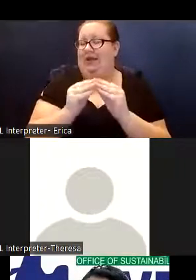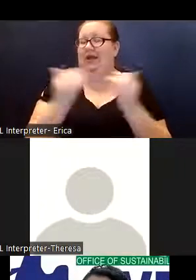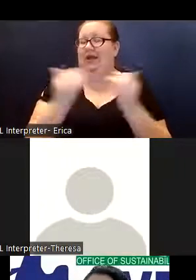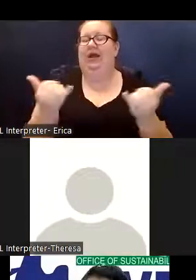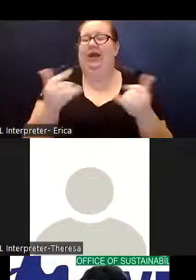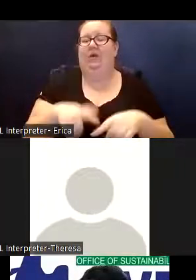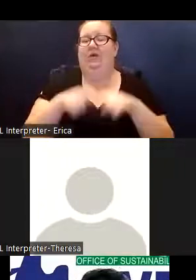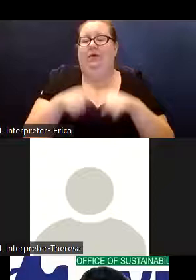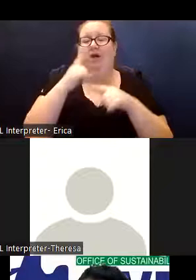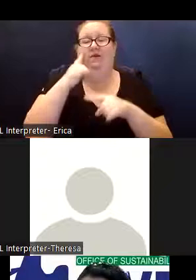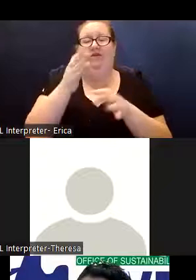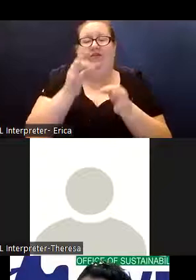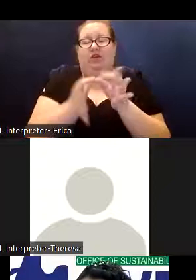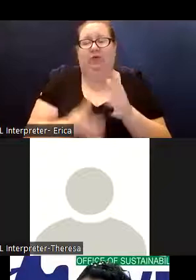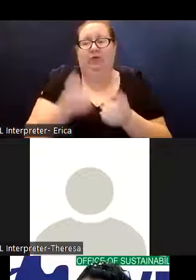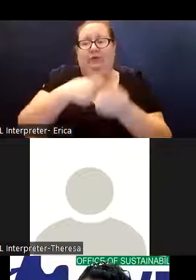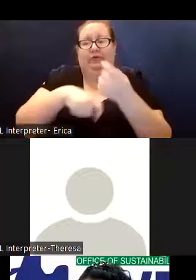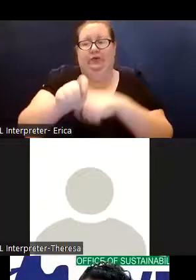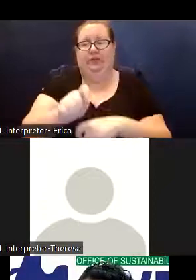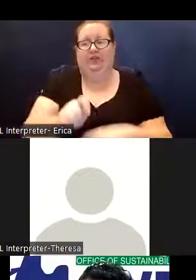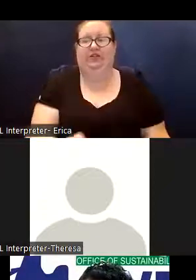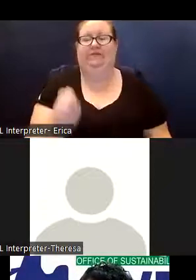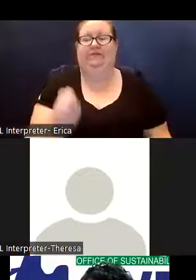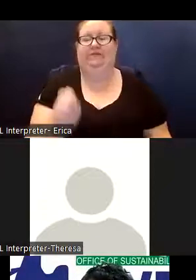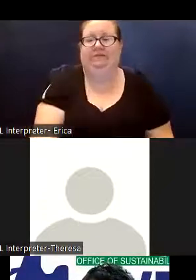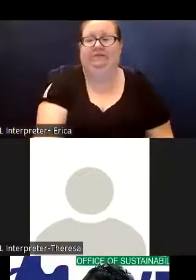the interpreters. Yes, ma'am.